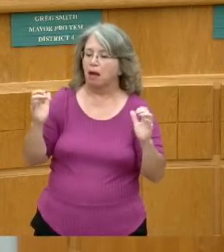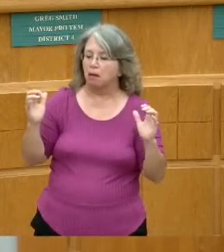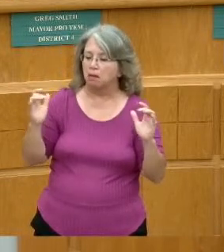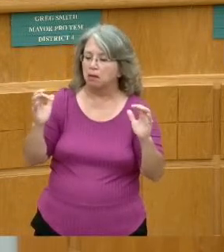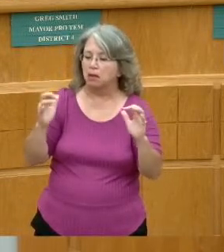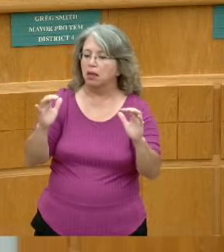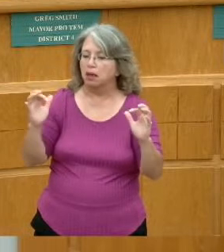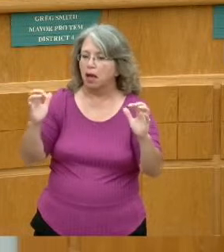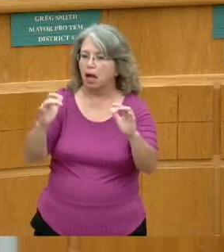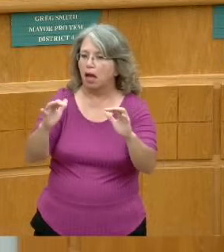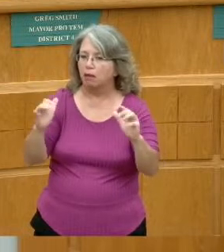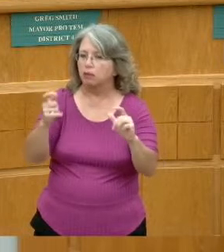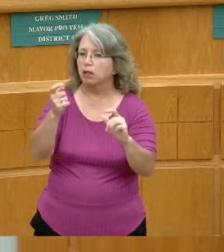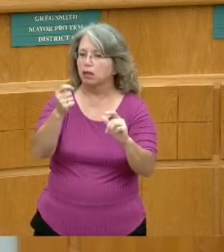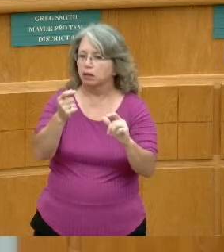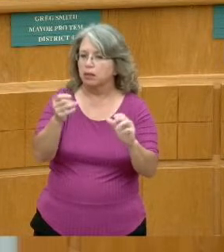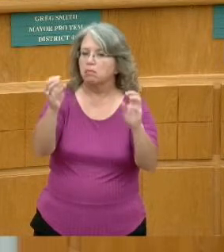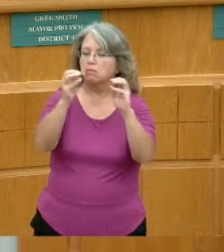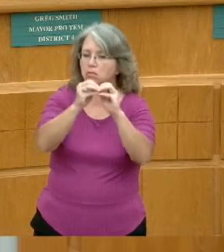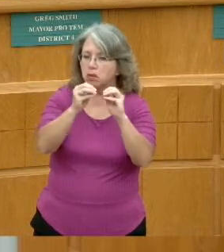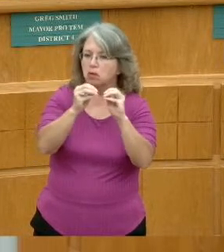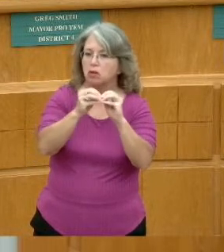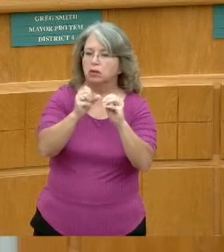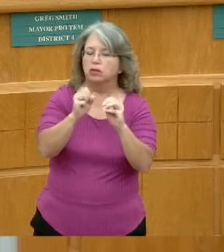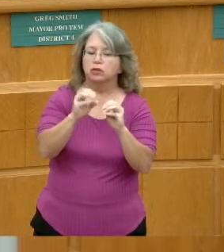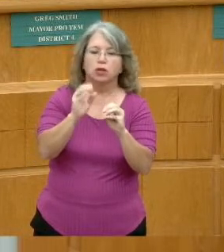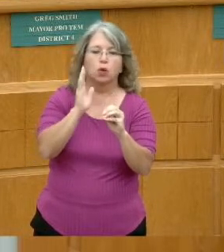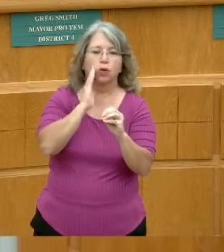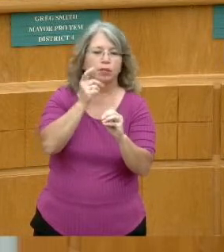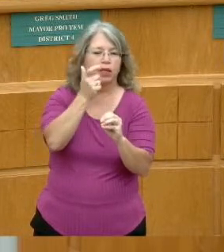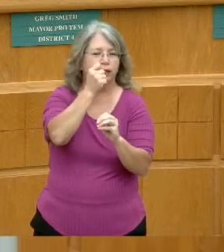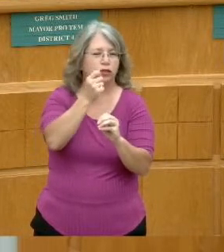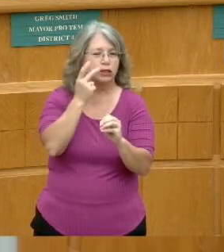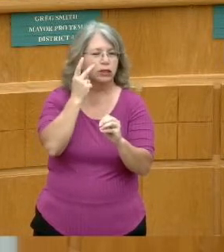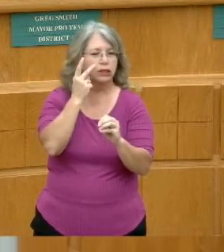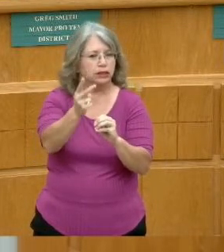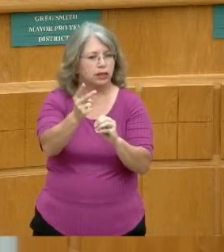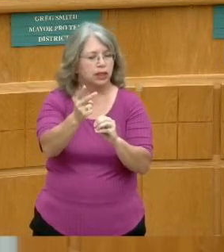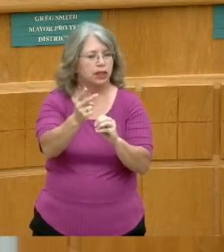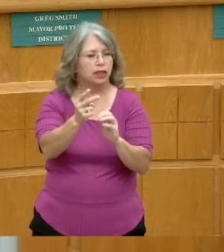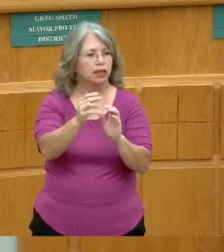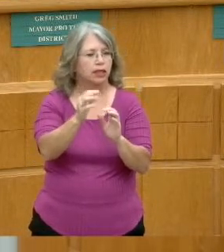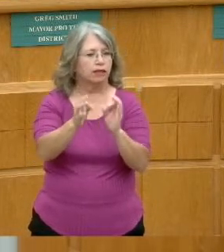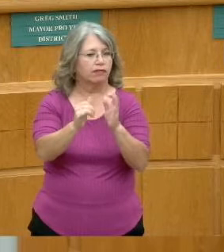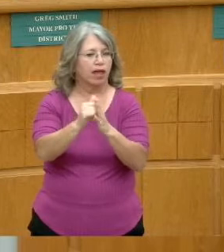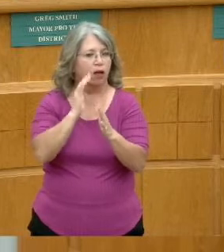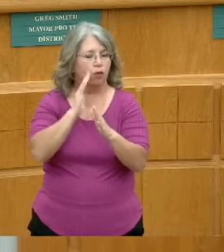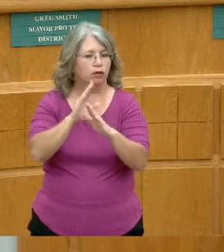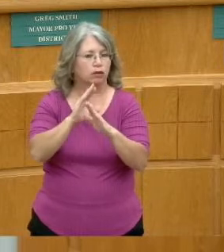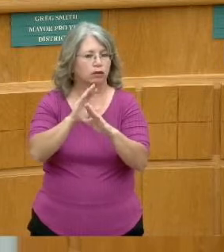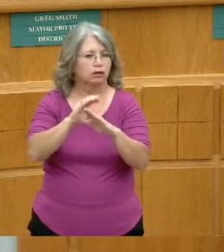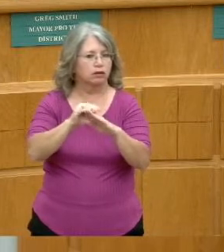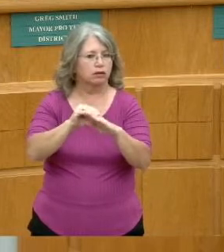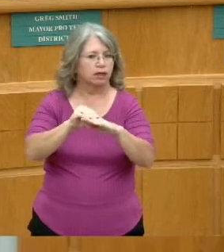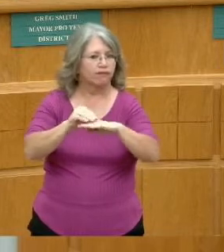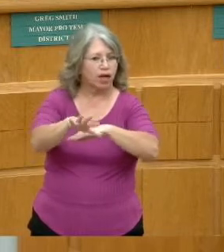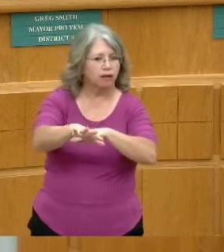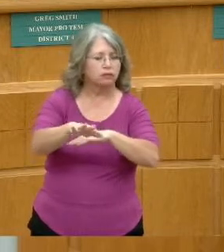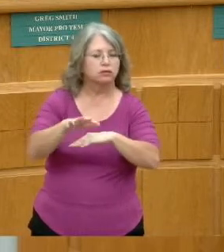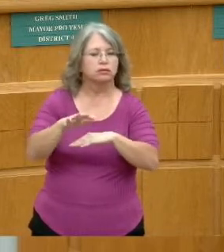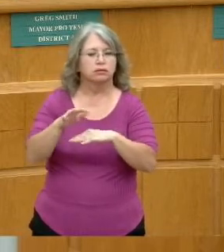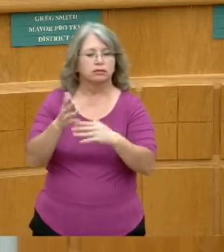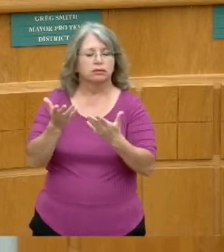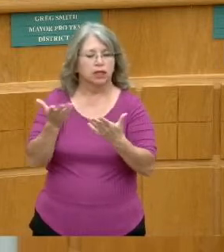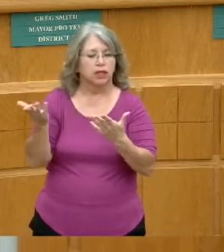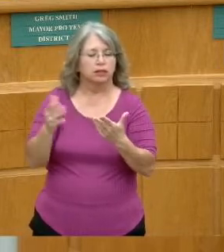well as the end of stay at home on the patterns that people have in their everyday lives and their movements.